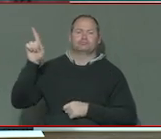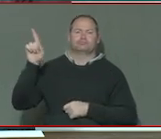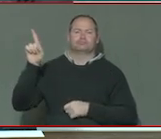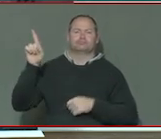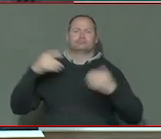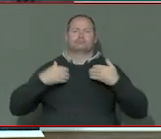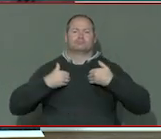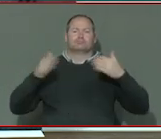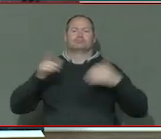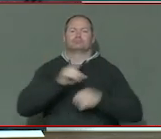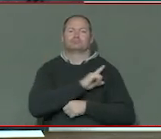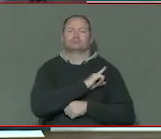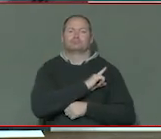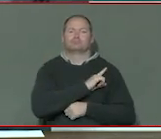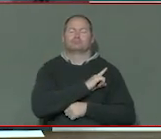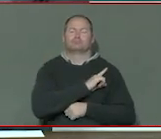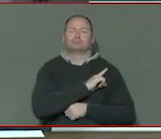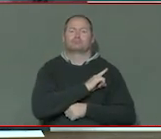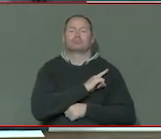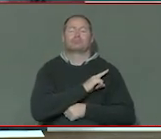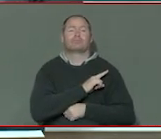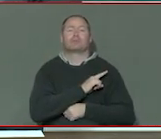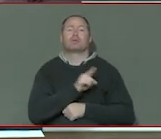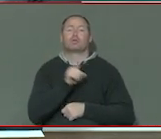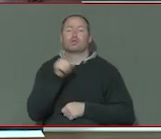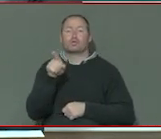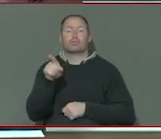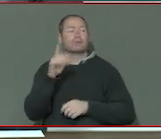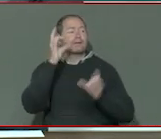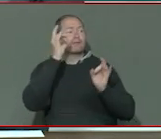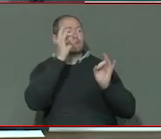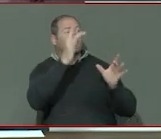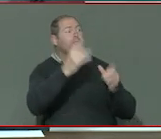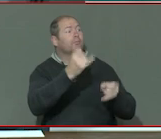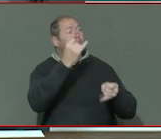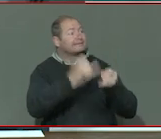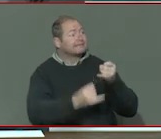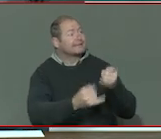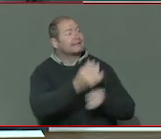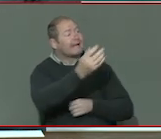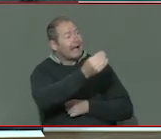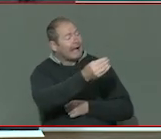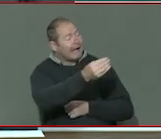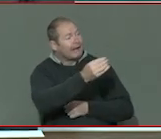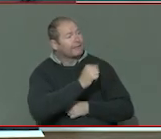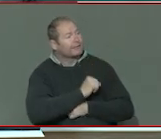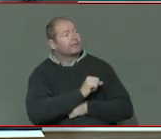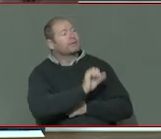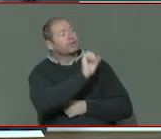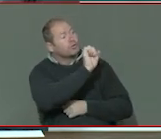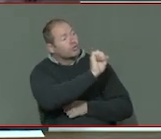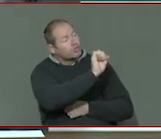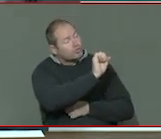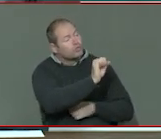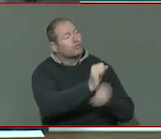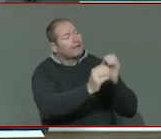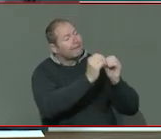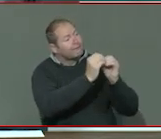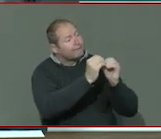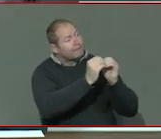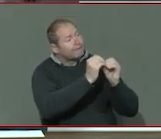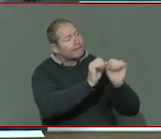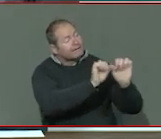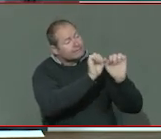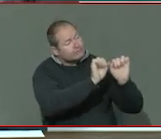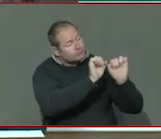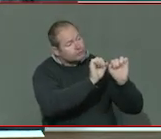Because you must let them know there's errors on there. There was errors. And now they have to correct them on their statement.